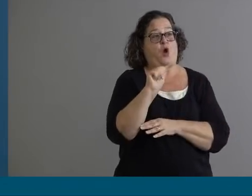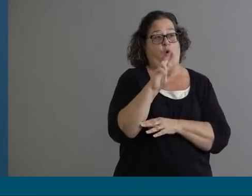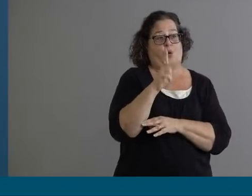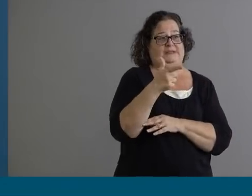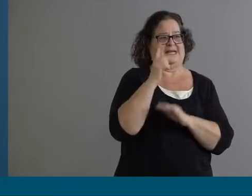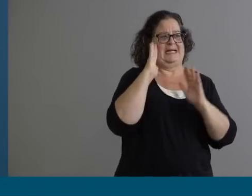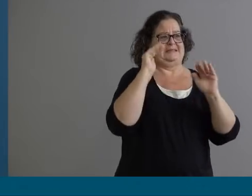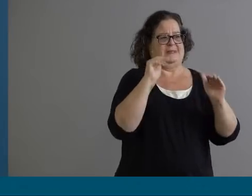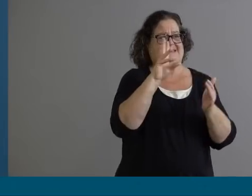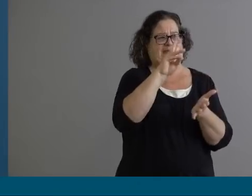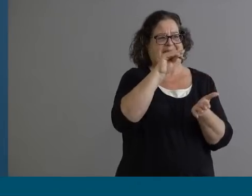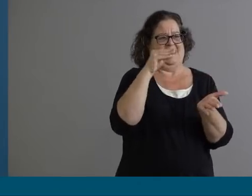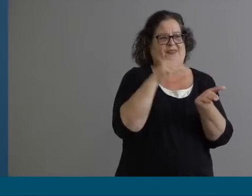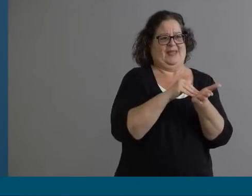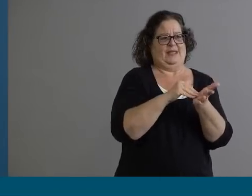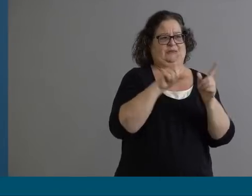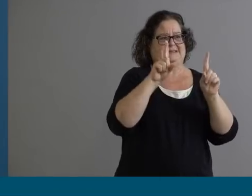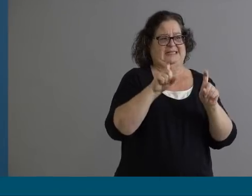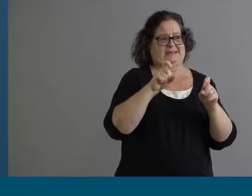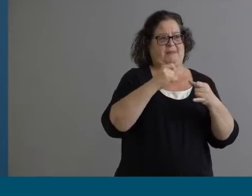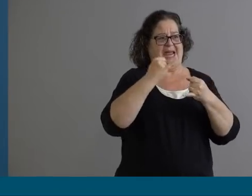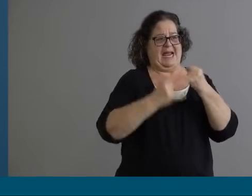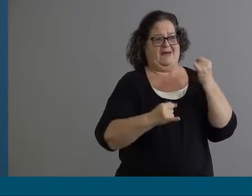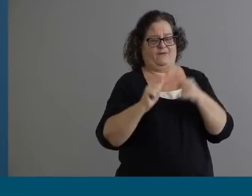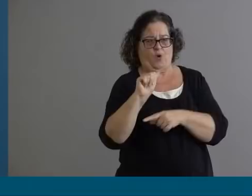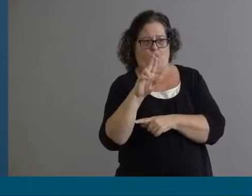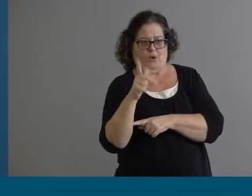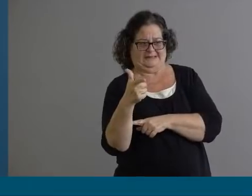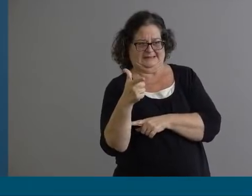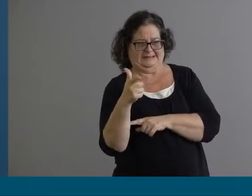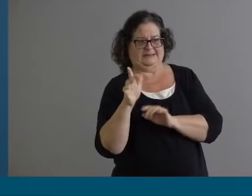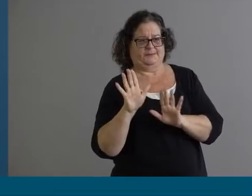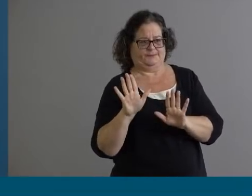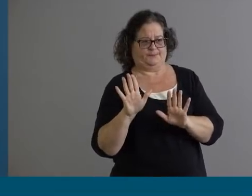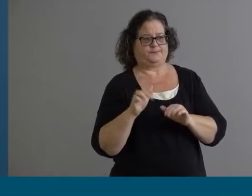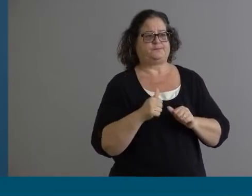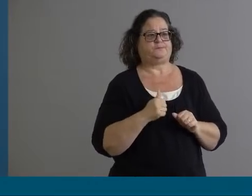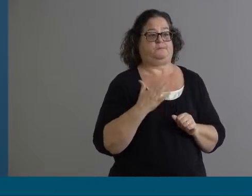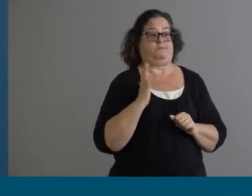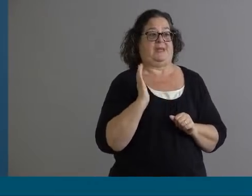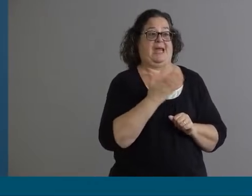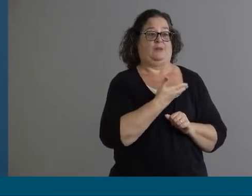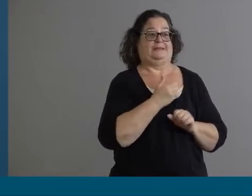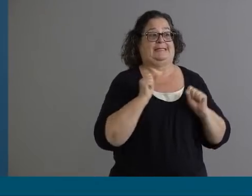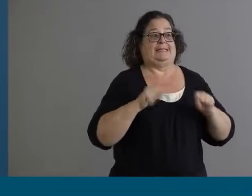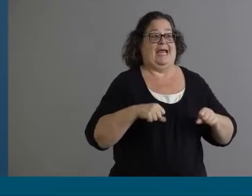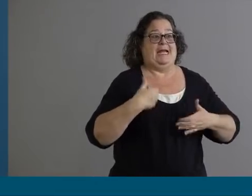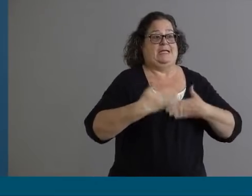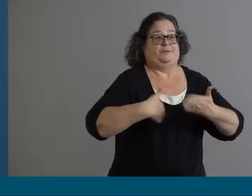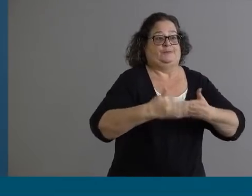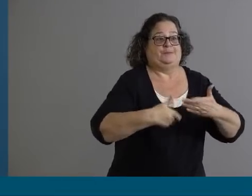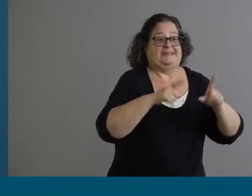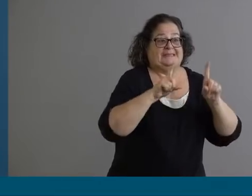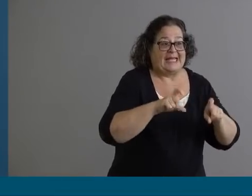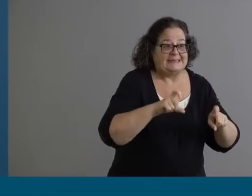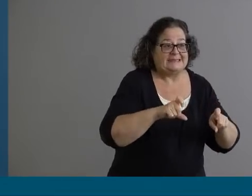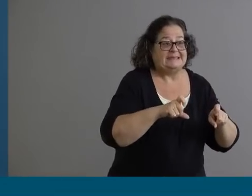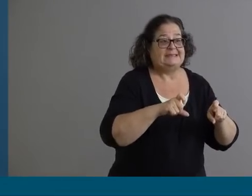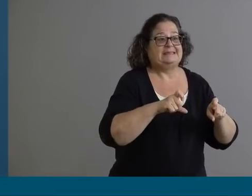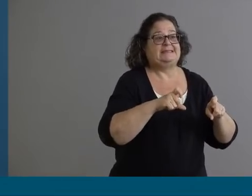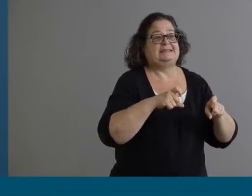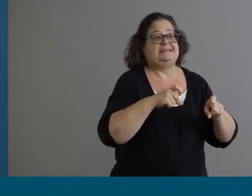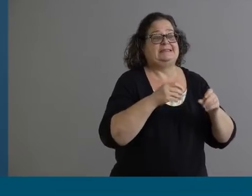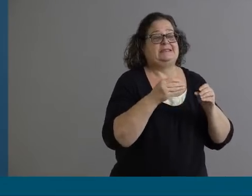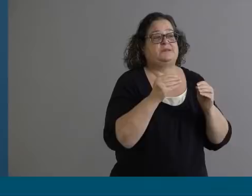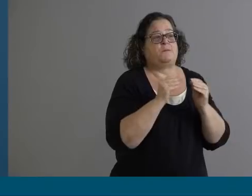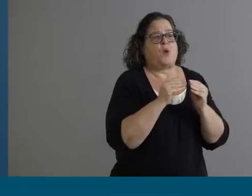processing capacity, which will give us results much more quickly. So you saw where we are